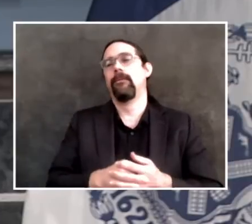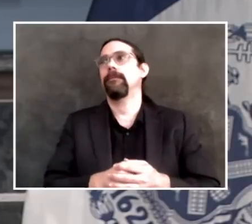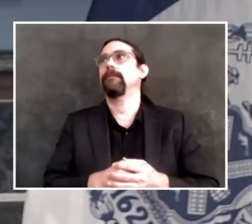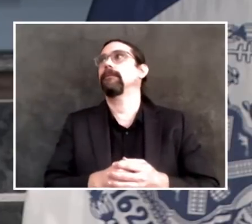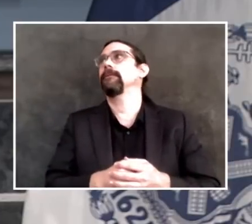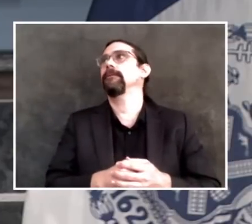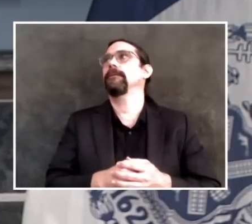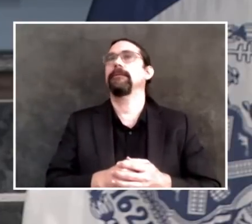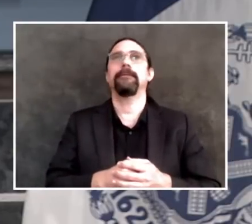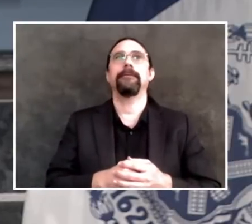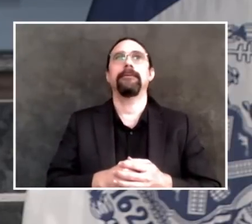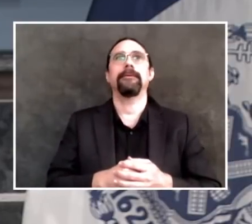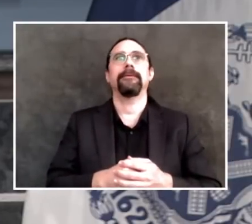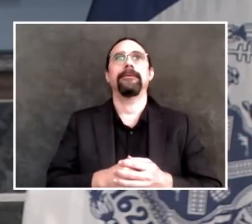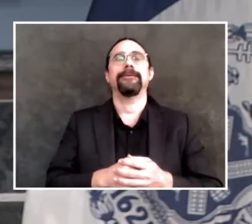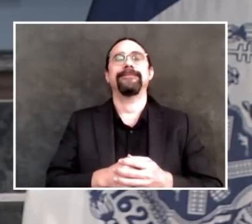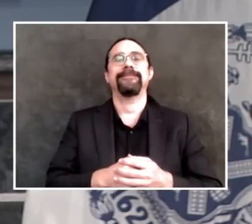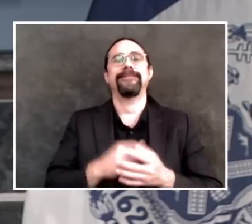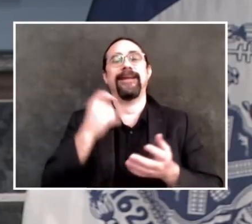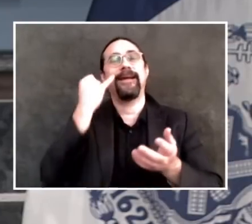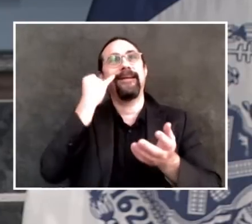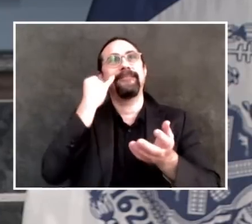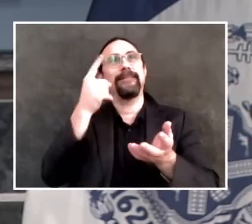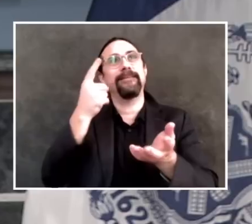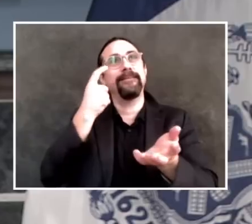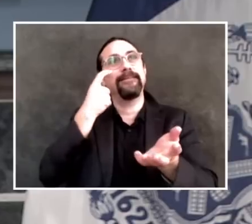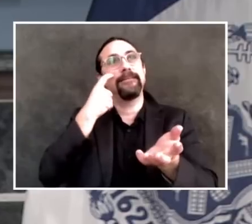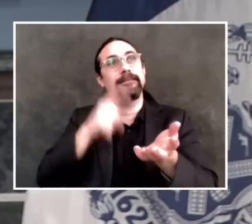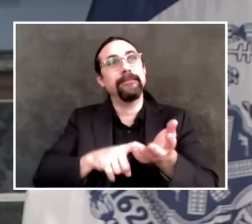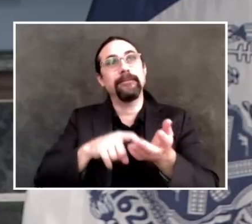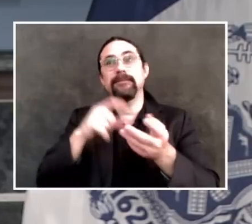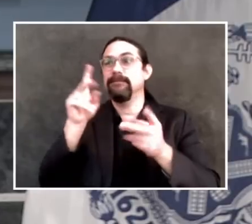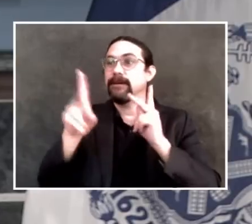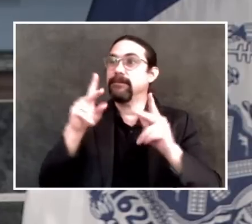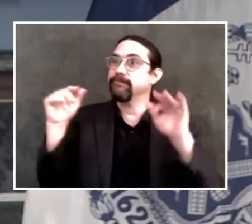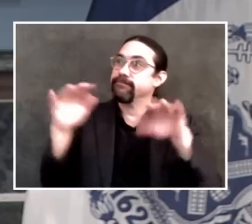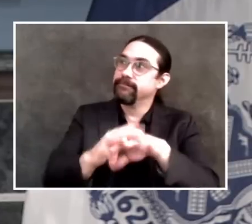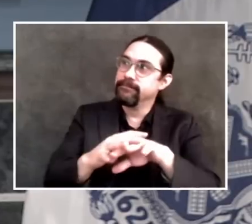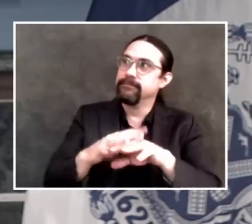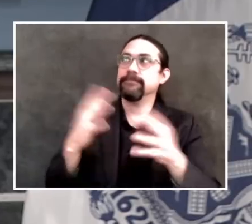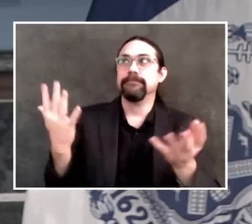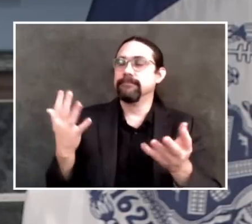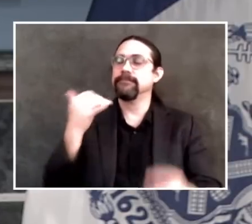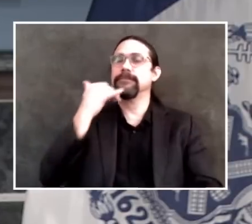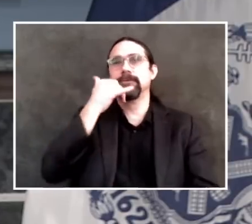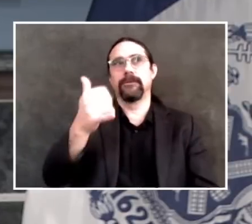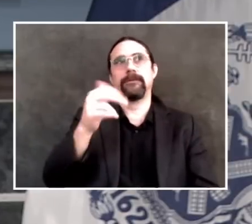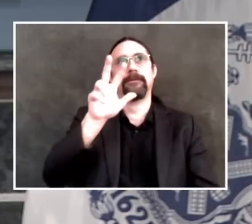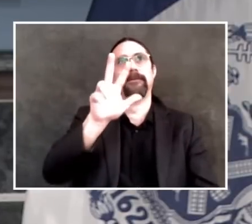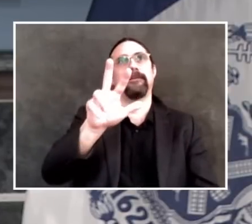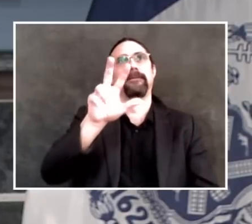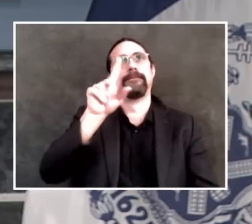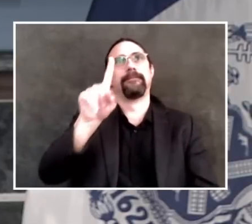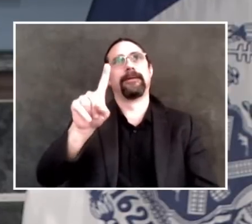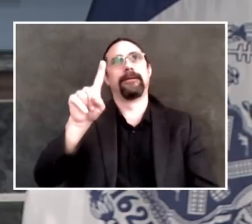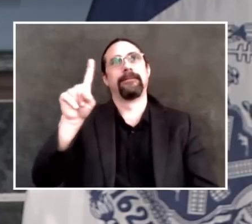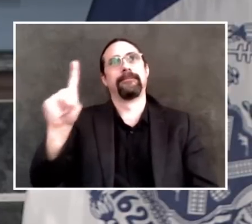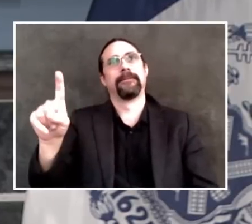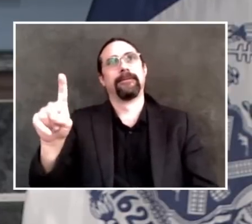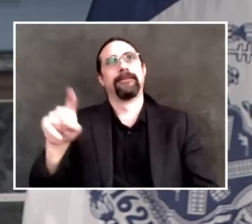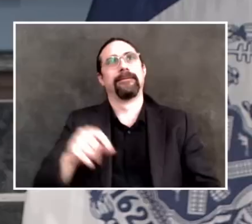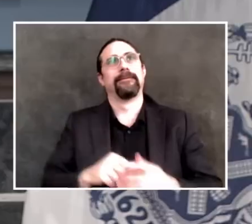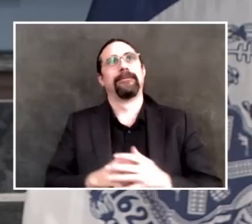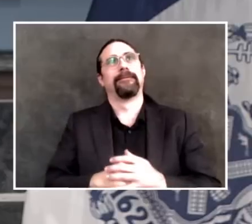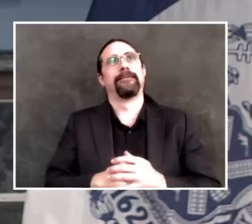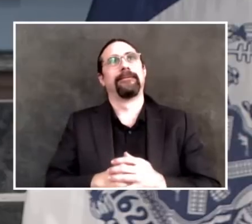or they see people crowding, you know what? Don't be angry. Just pick up the phone. Well, you can still be angry, but the most important thing